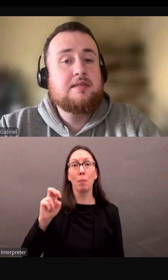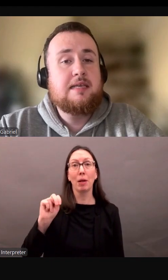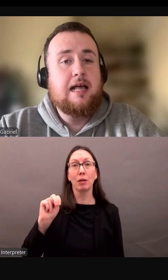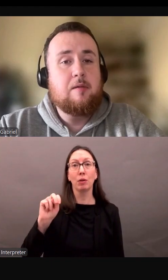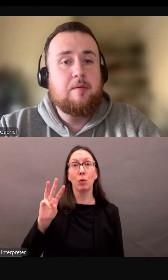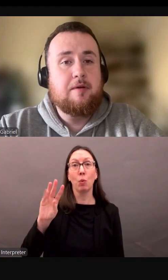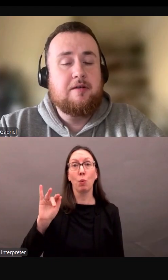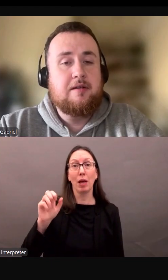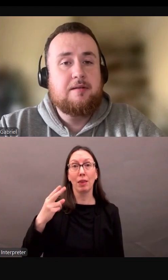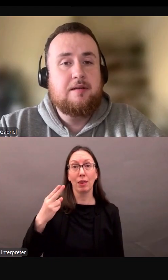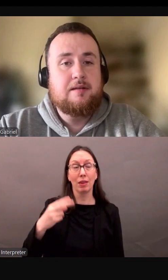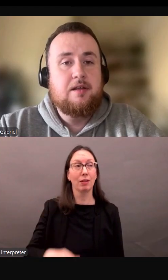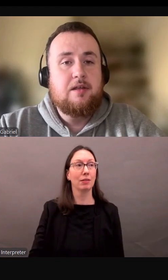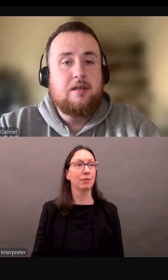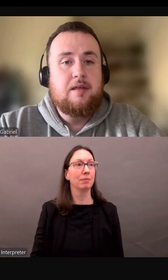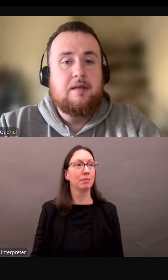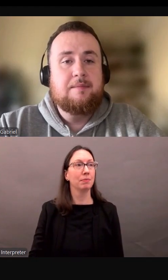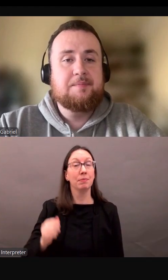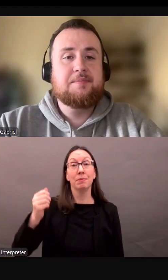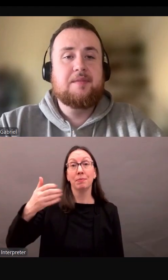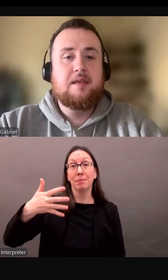you see Helperbird.